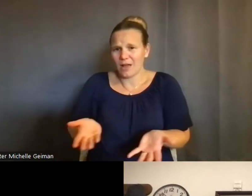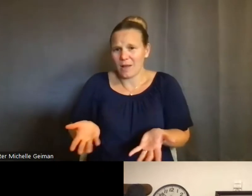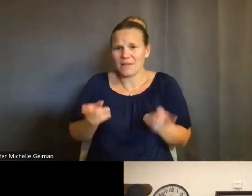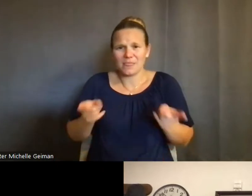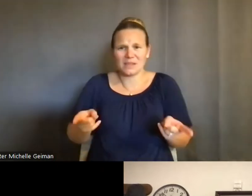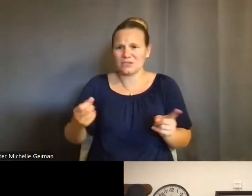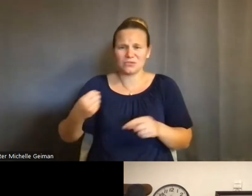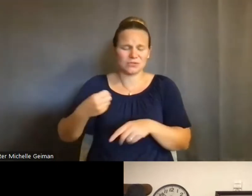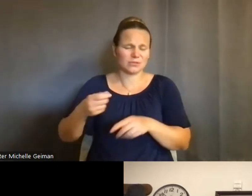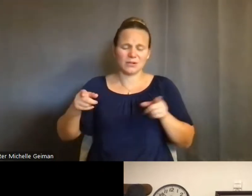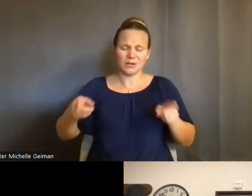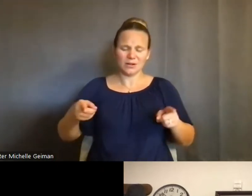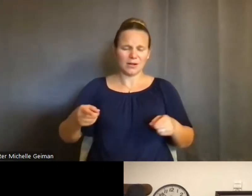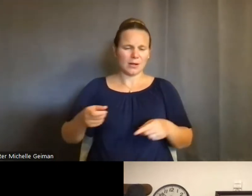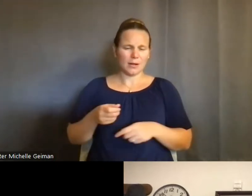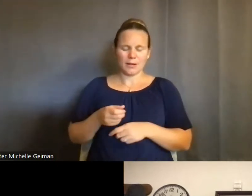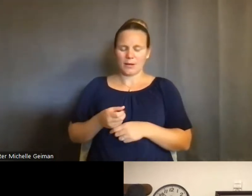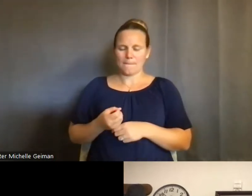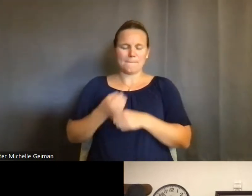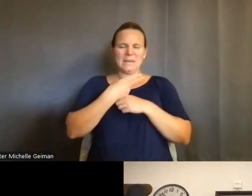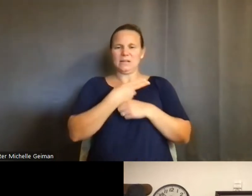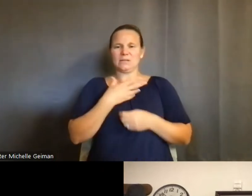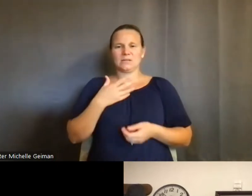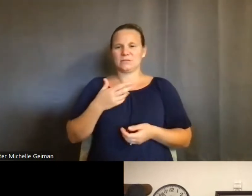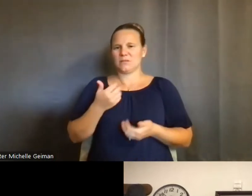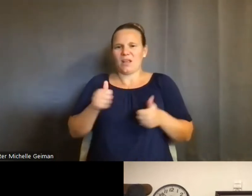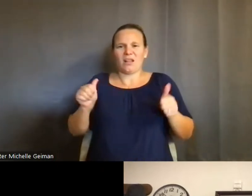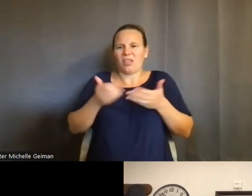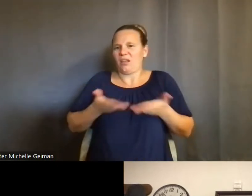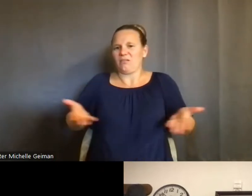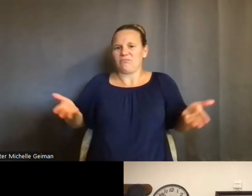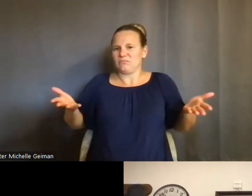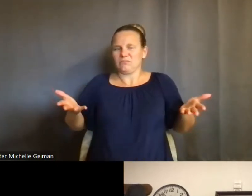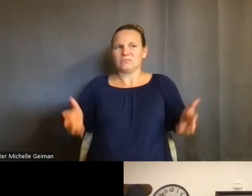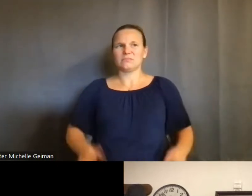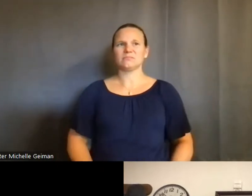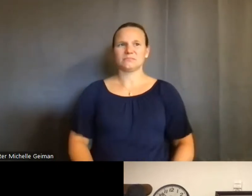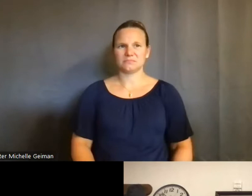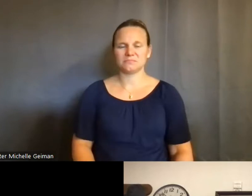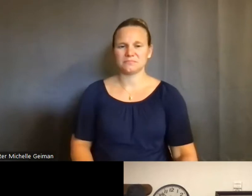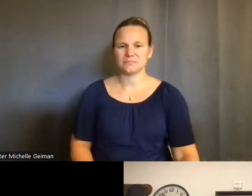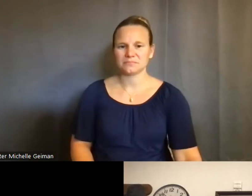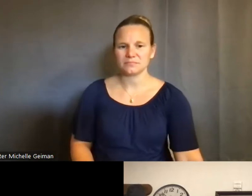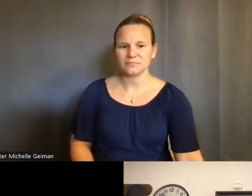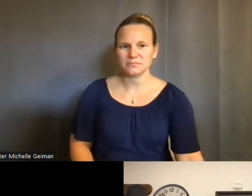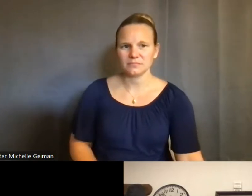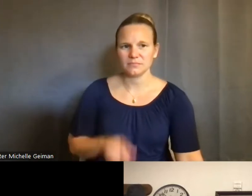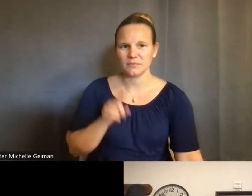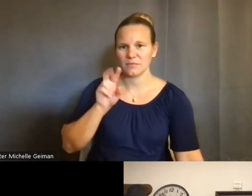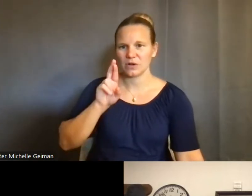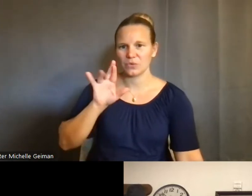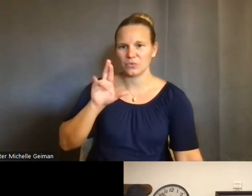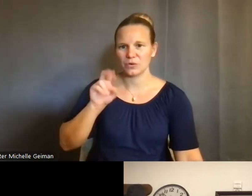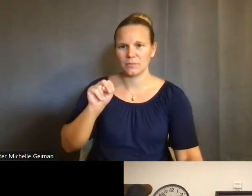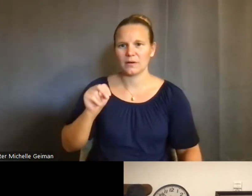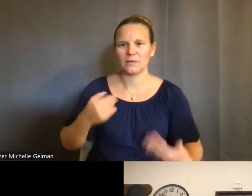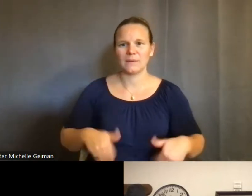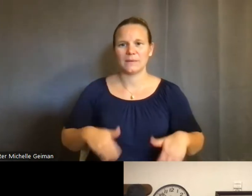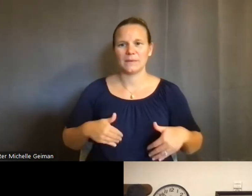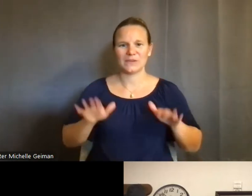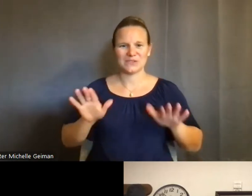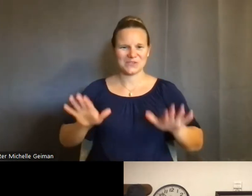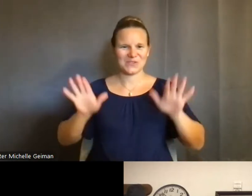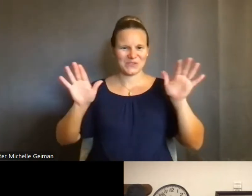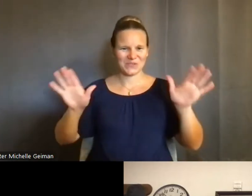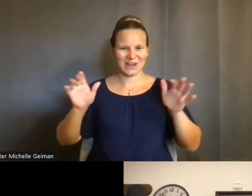that's just such a fulfilling part of the job. Wow. And again, it's a great answer. I love the answer of watching this child read